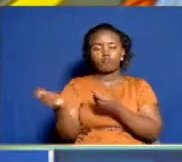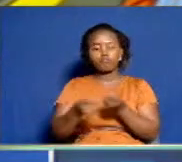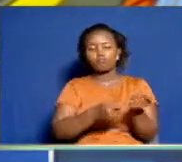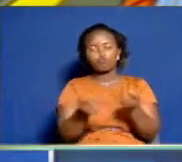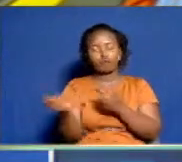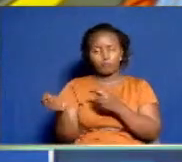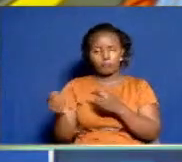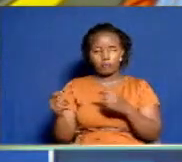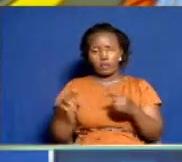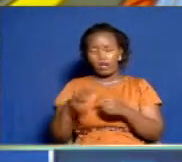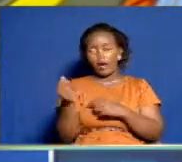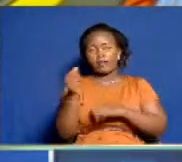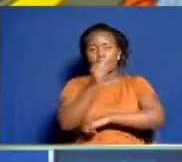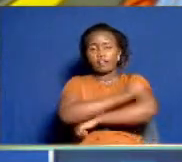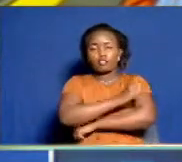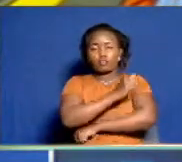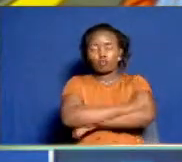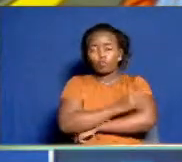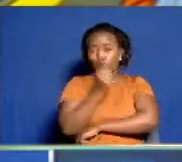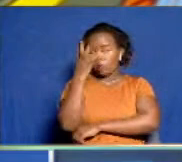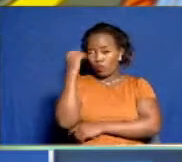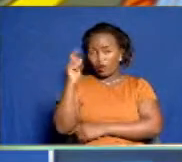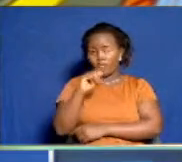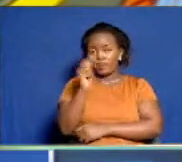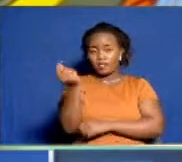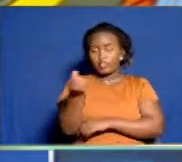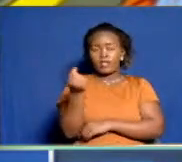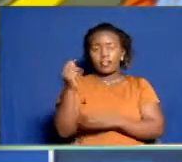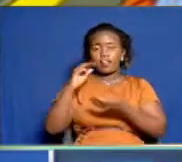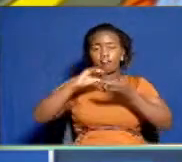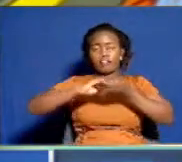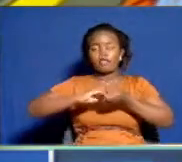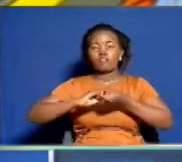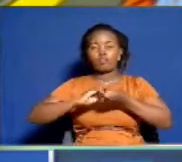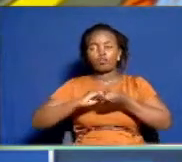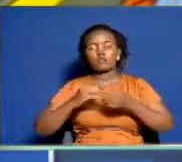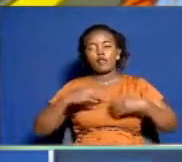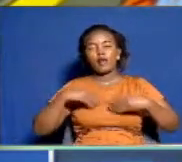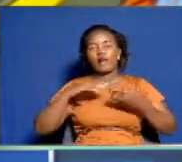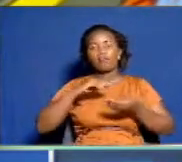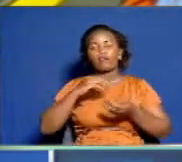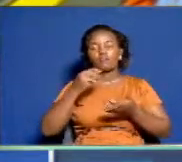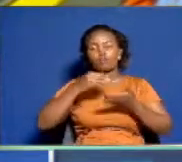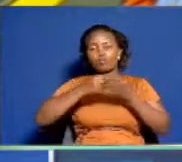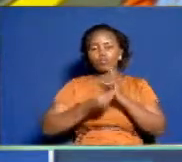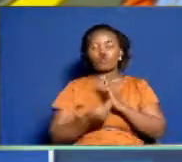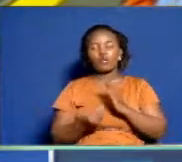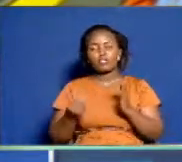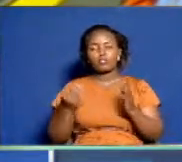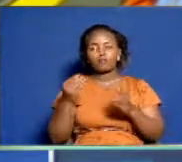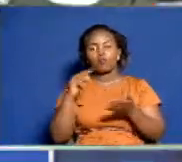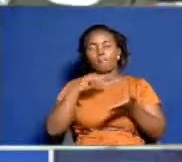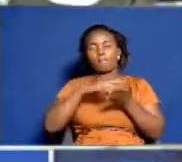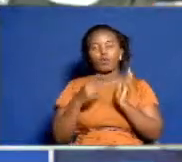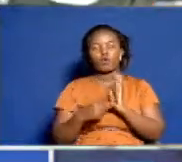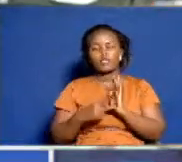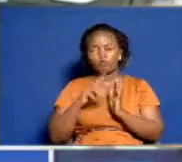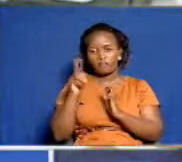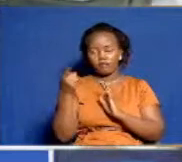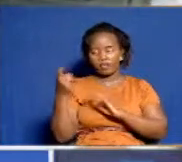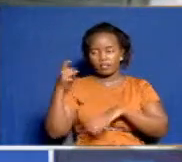Primary School, as the Kenyan Federation officially unveiled the scholarship project for the first time in history.